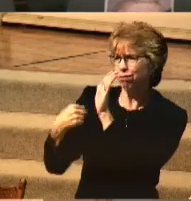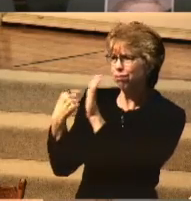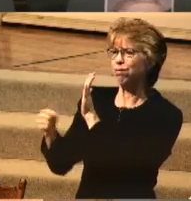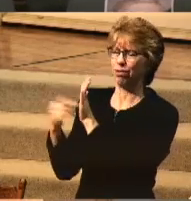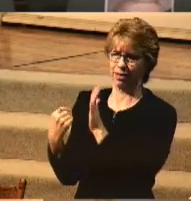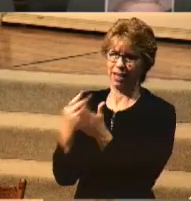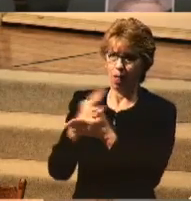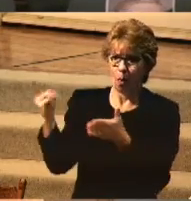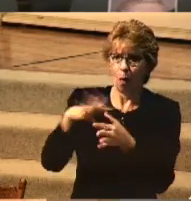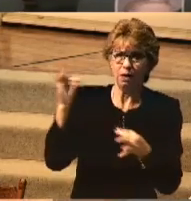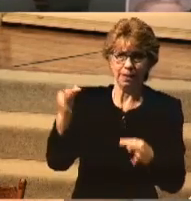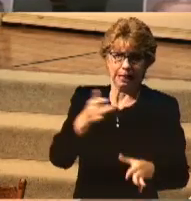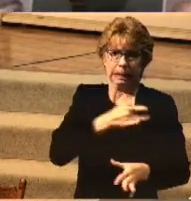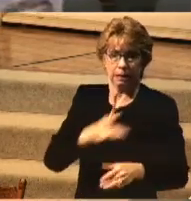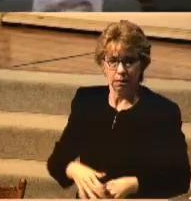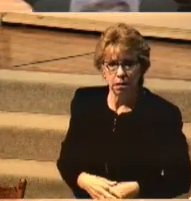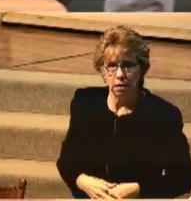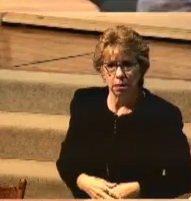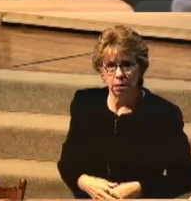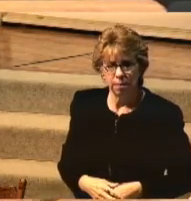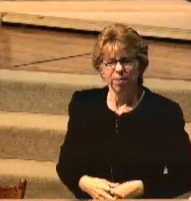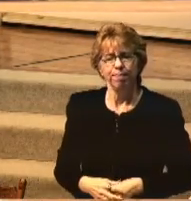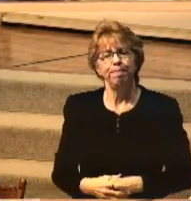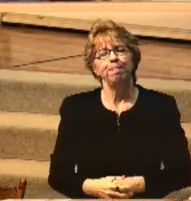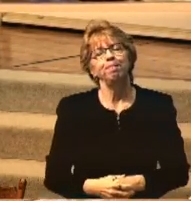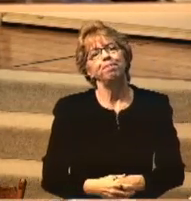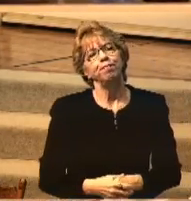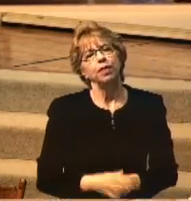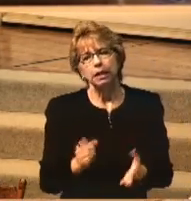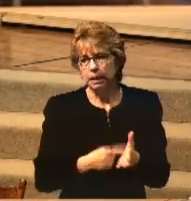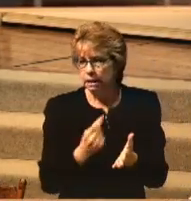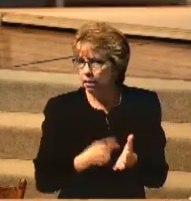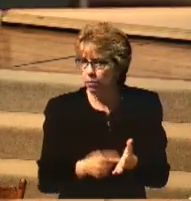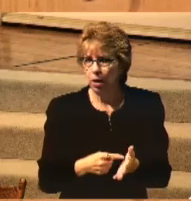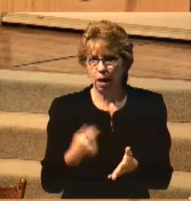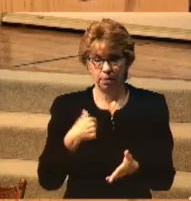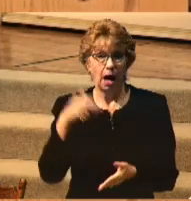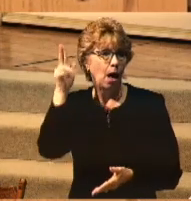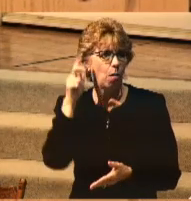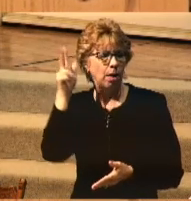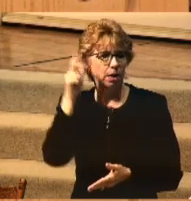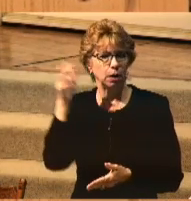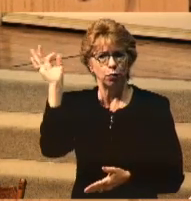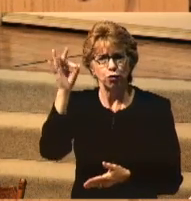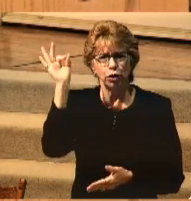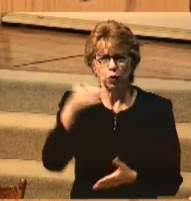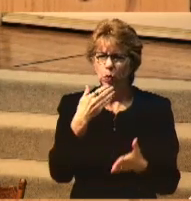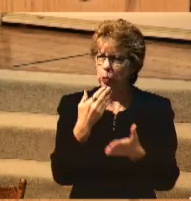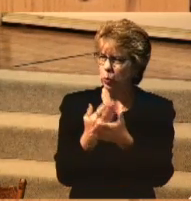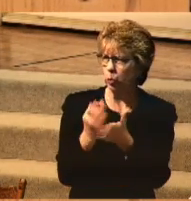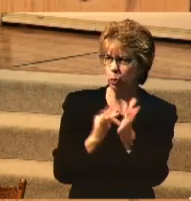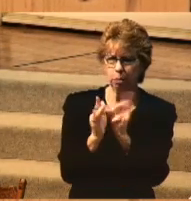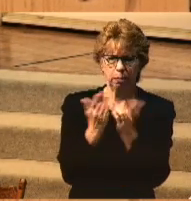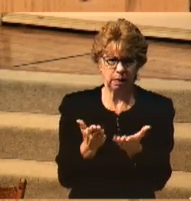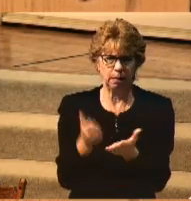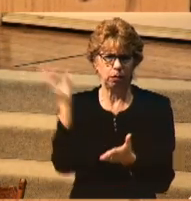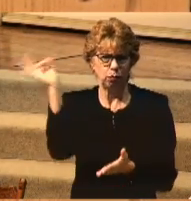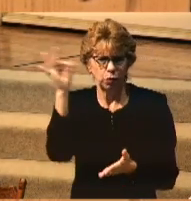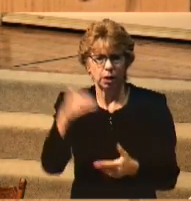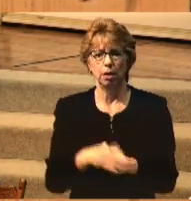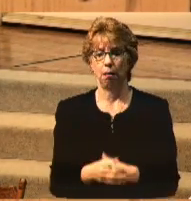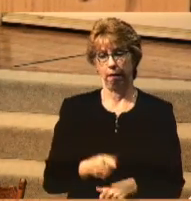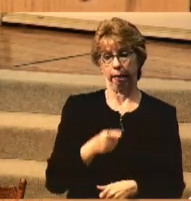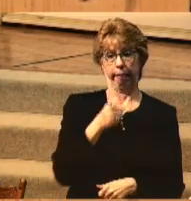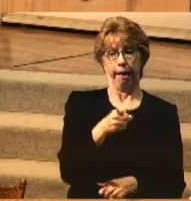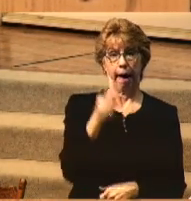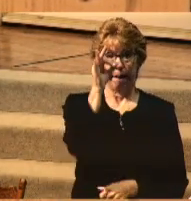And sometimes, have you ever found this to be true? Sometimes when I'm listening to preaching, good Bible preaching, that preacher won't